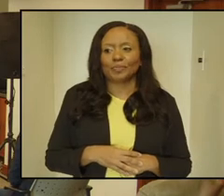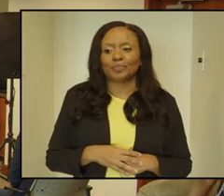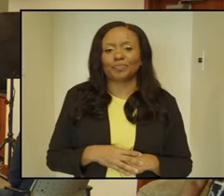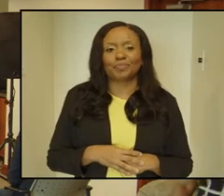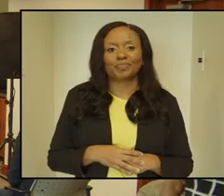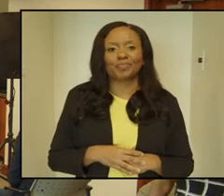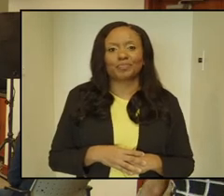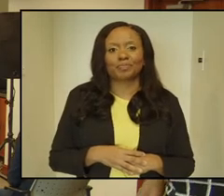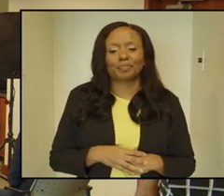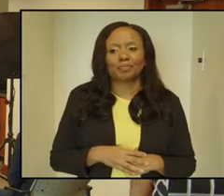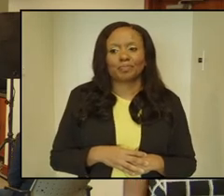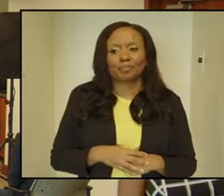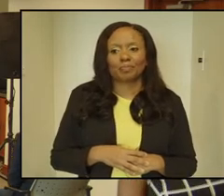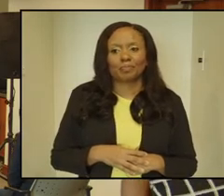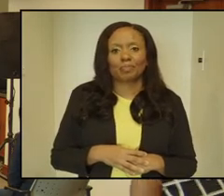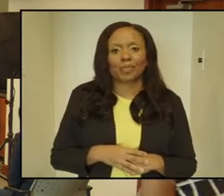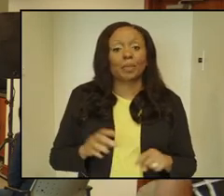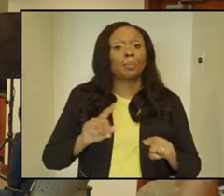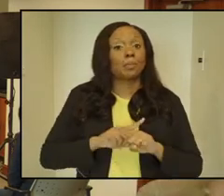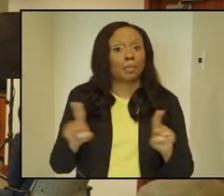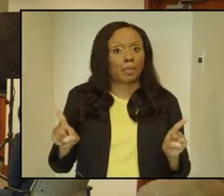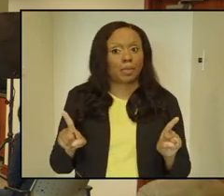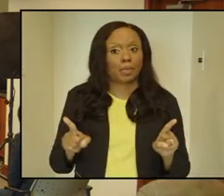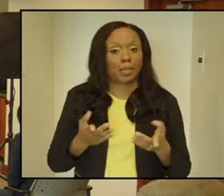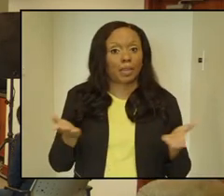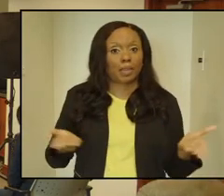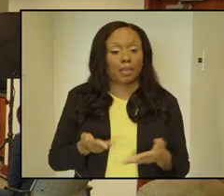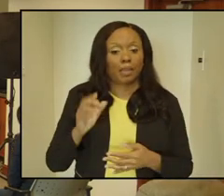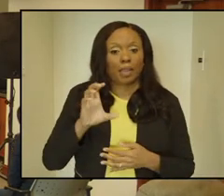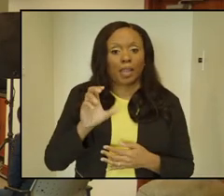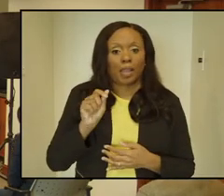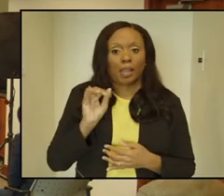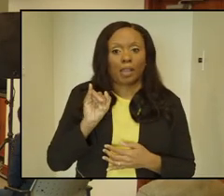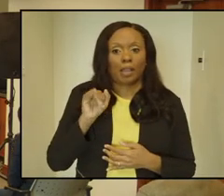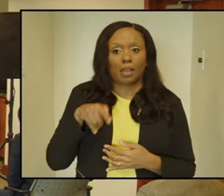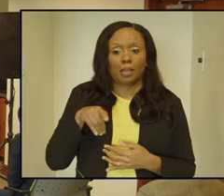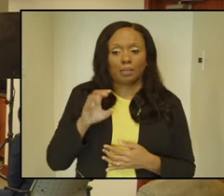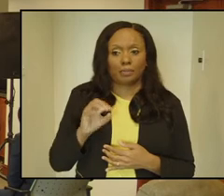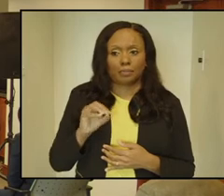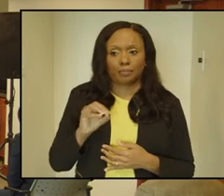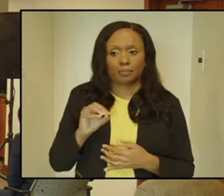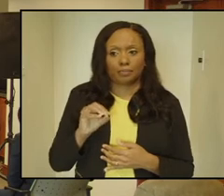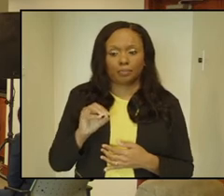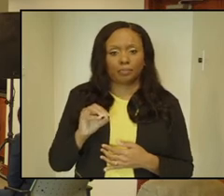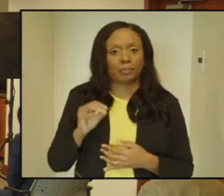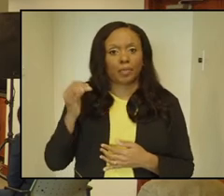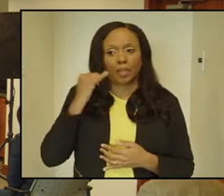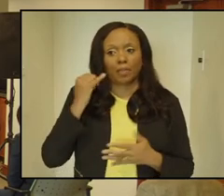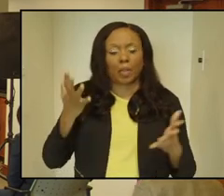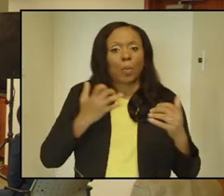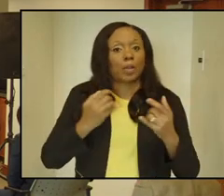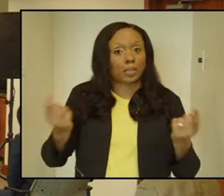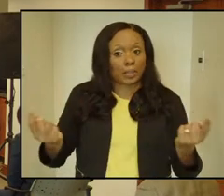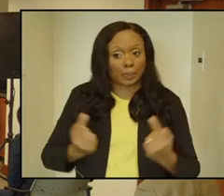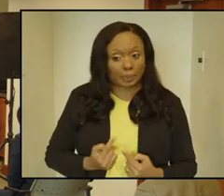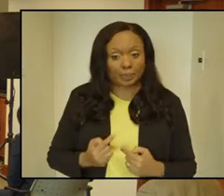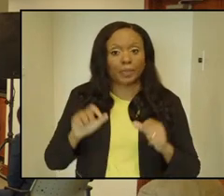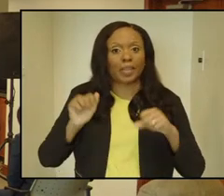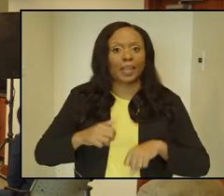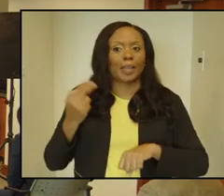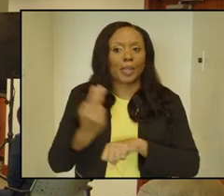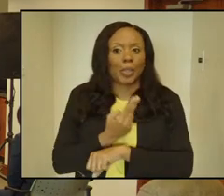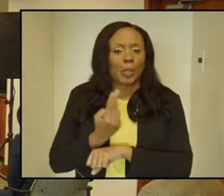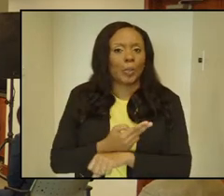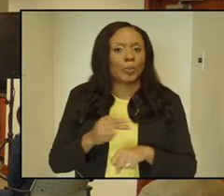have here at CAIPO two stations that are available to the public for persons to use